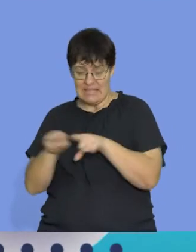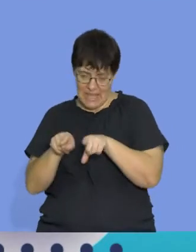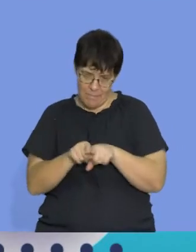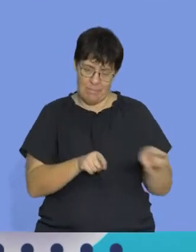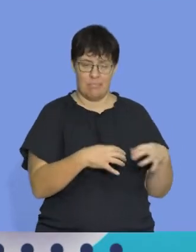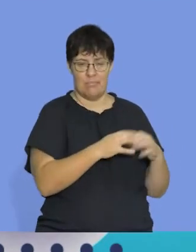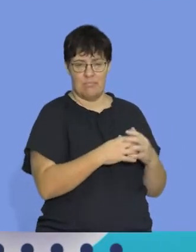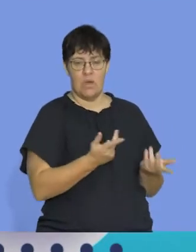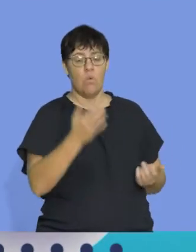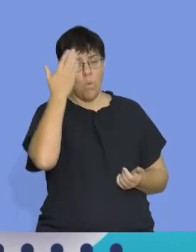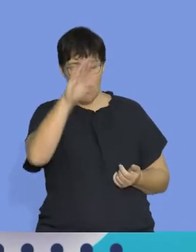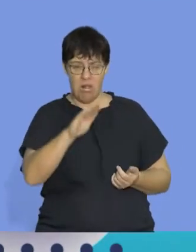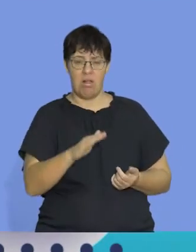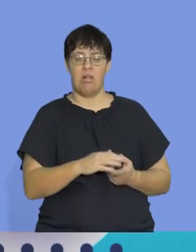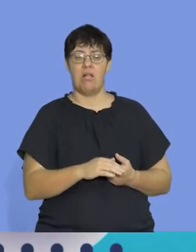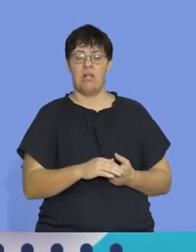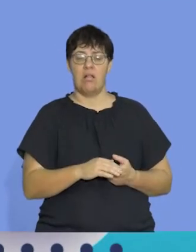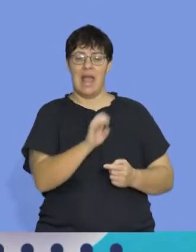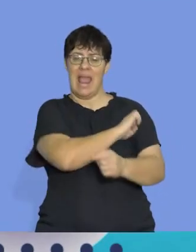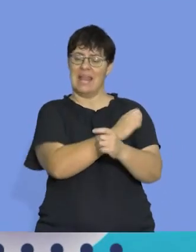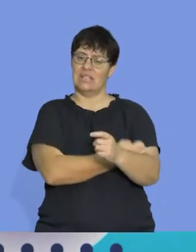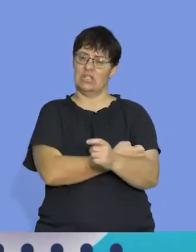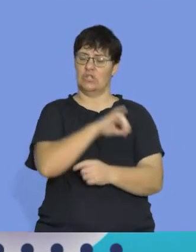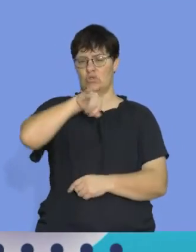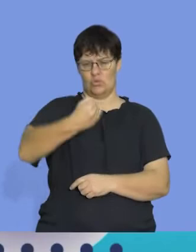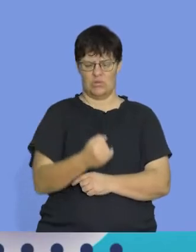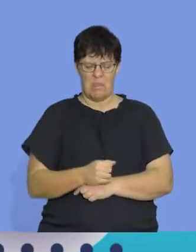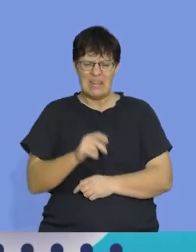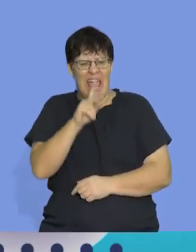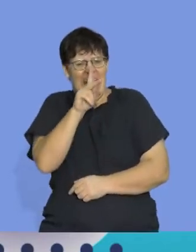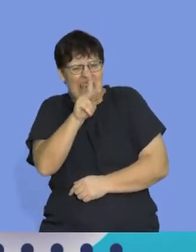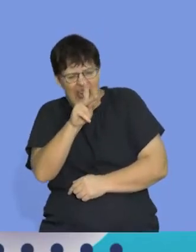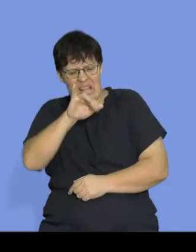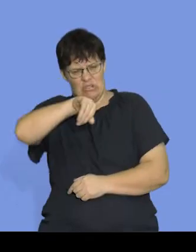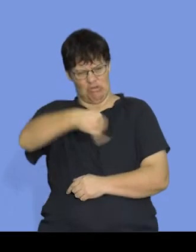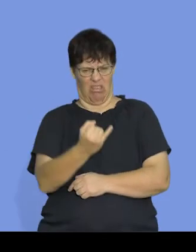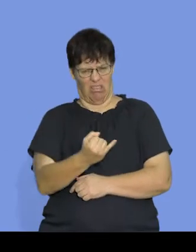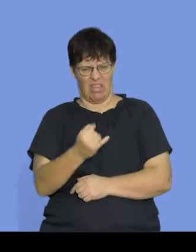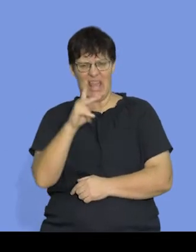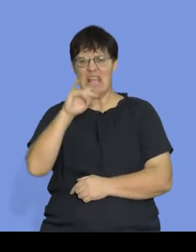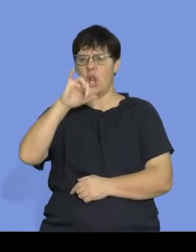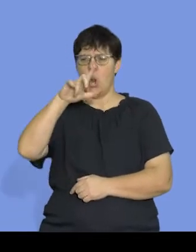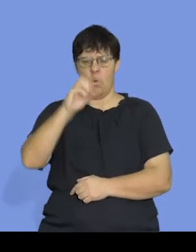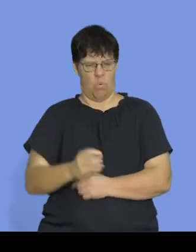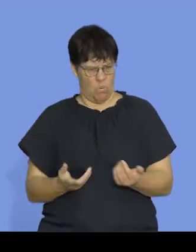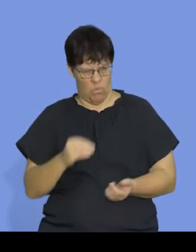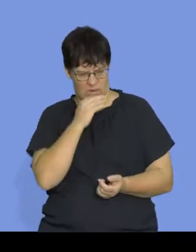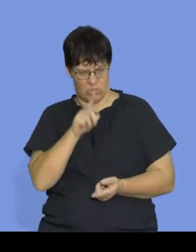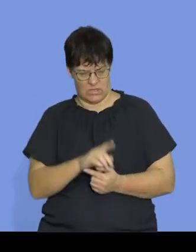is measured in joules, but what do we mean when we talk about a kilojoule, right? Because